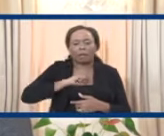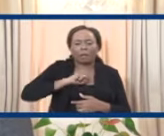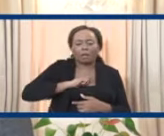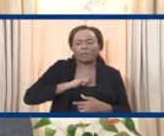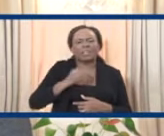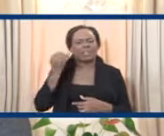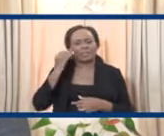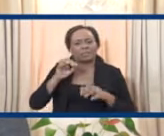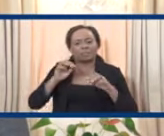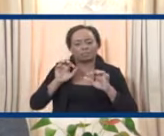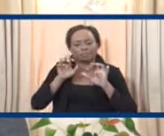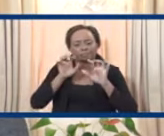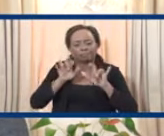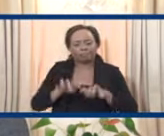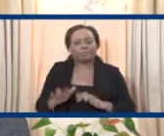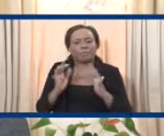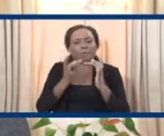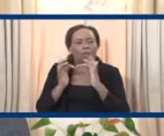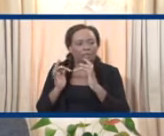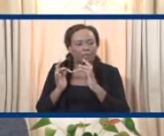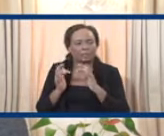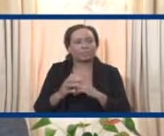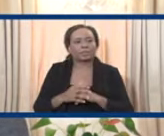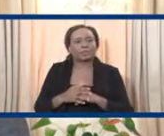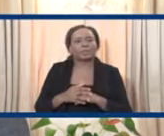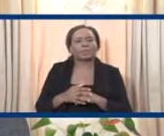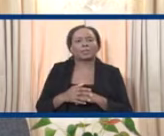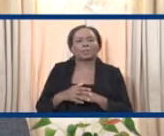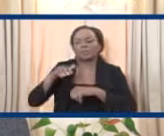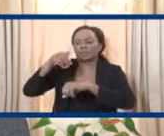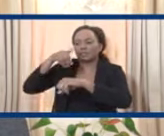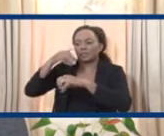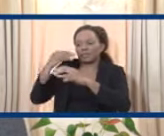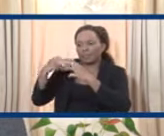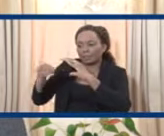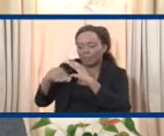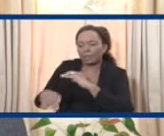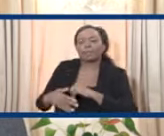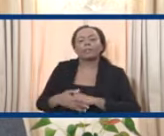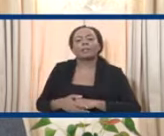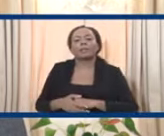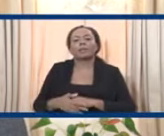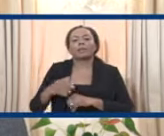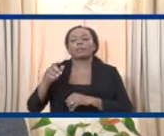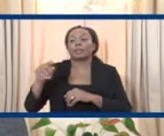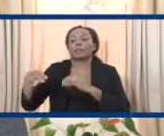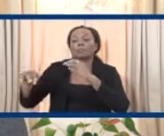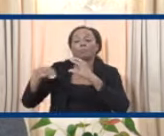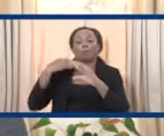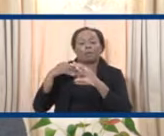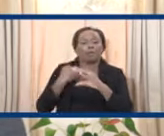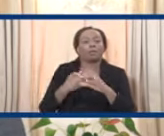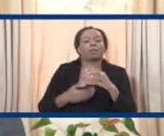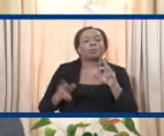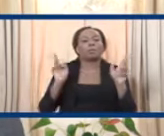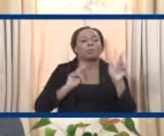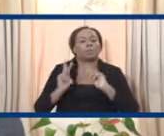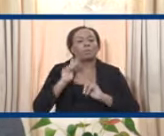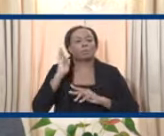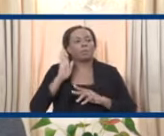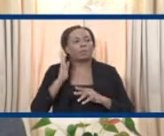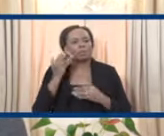online and submitted it, you get in exchange sent back to your email address. Most people will walk with it on